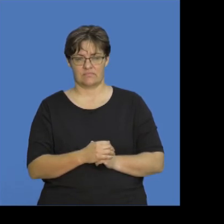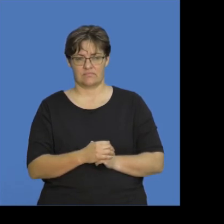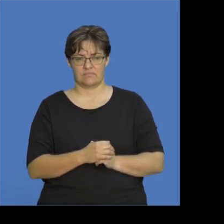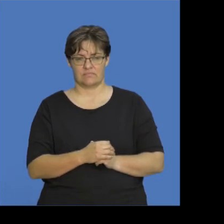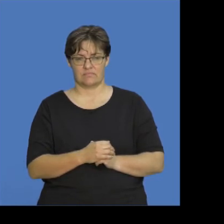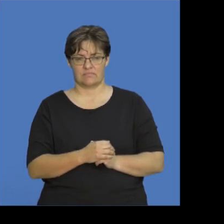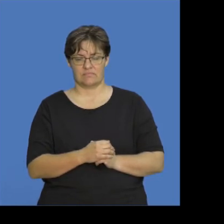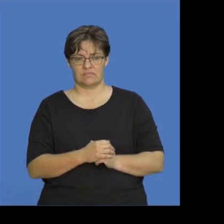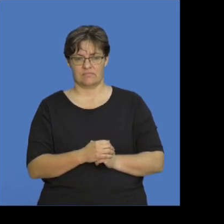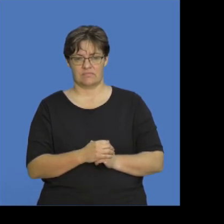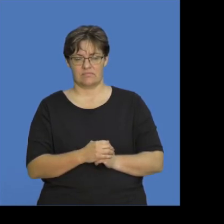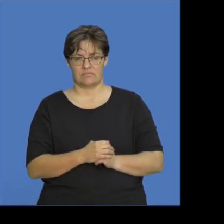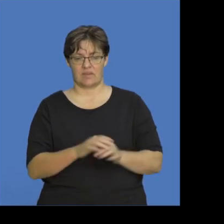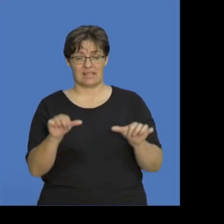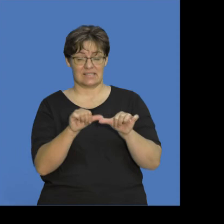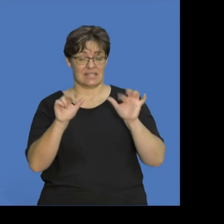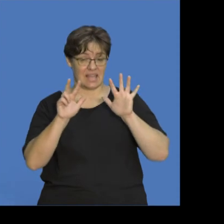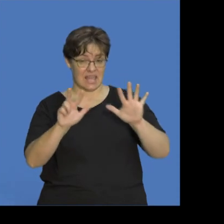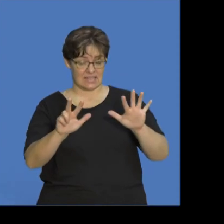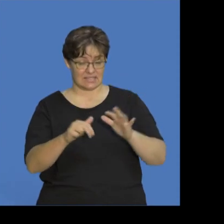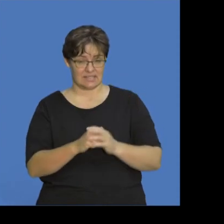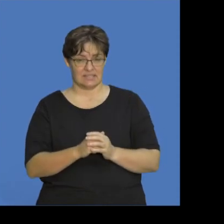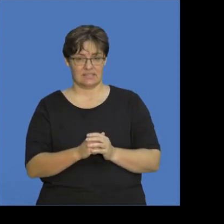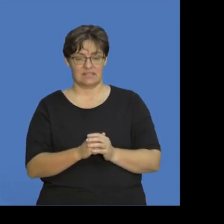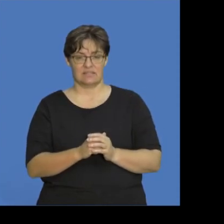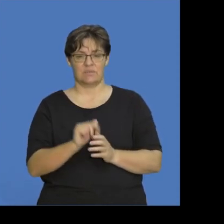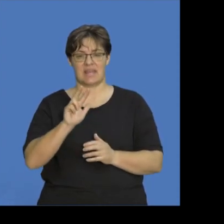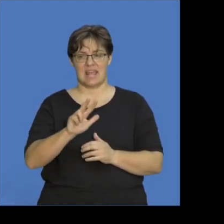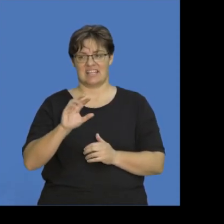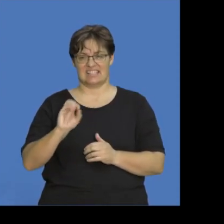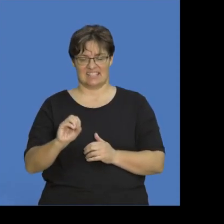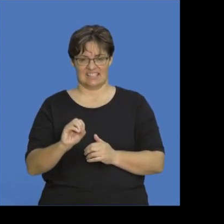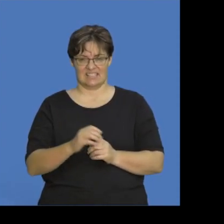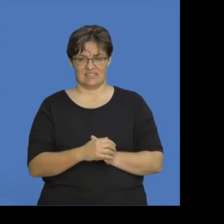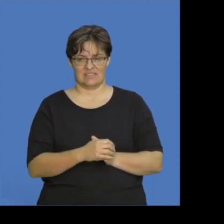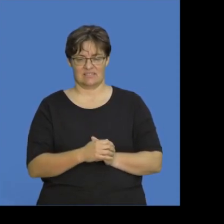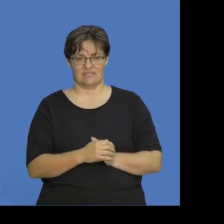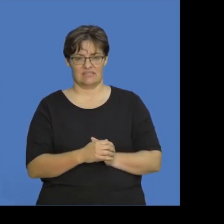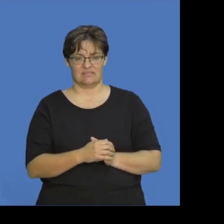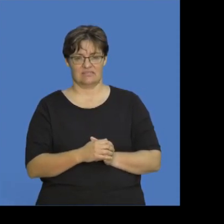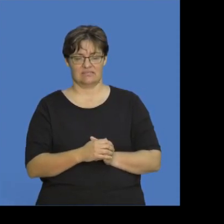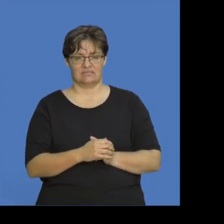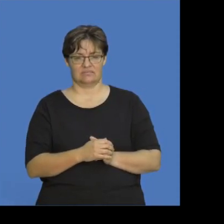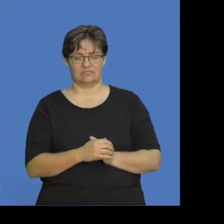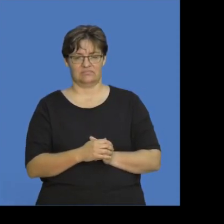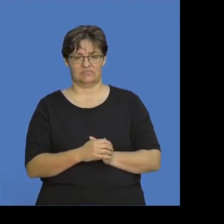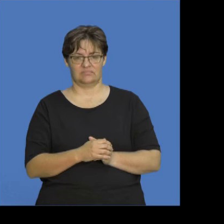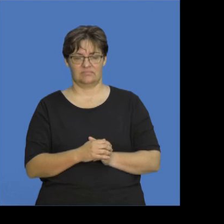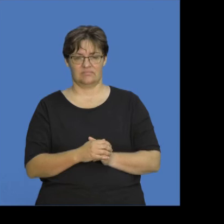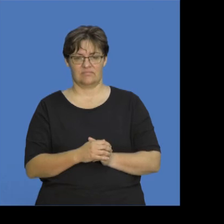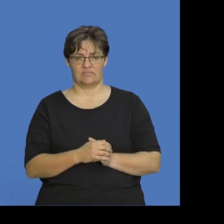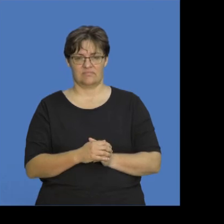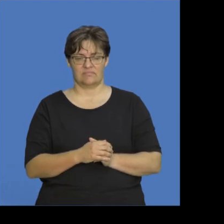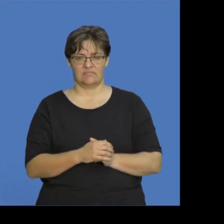is the point there. Then size 8, which is 80, size 8, which